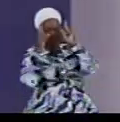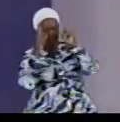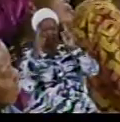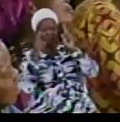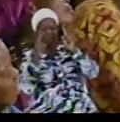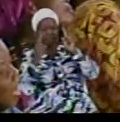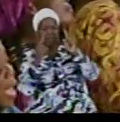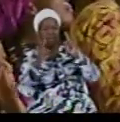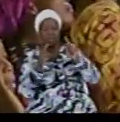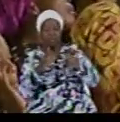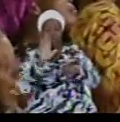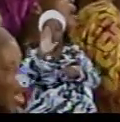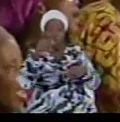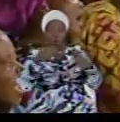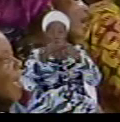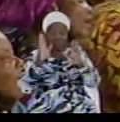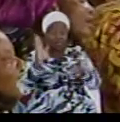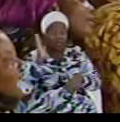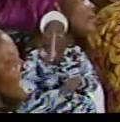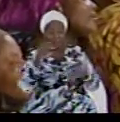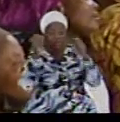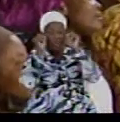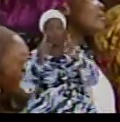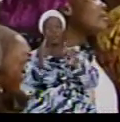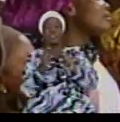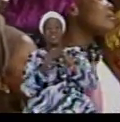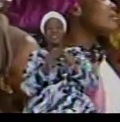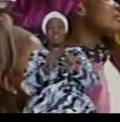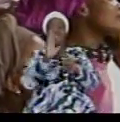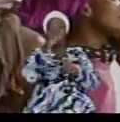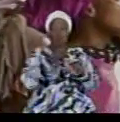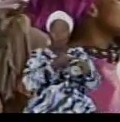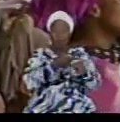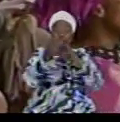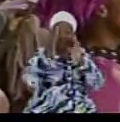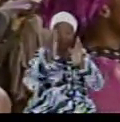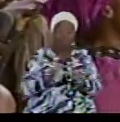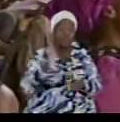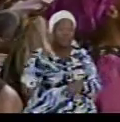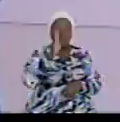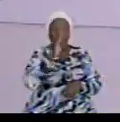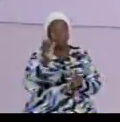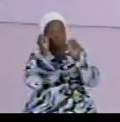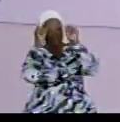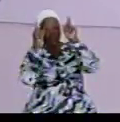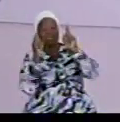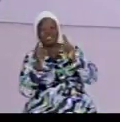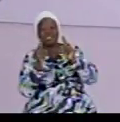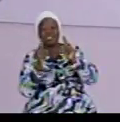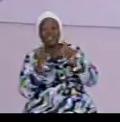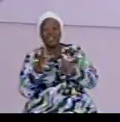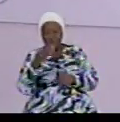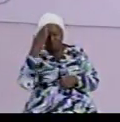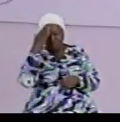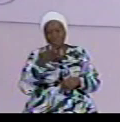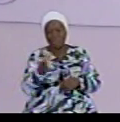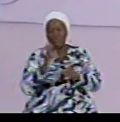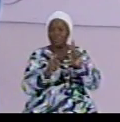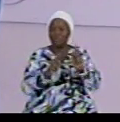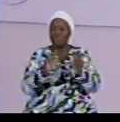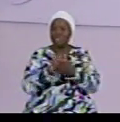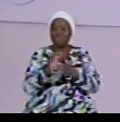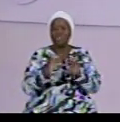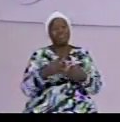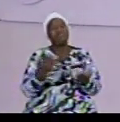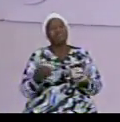enemies will be surprised. Your persecutors will be surprised. You know, there are people, if I give my